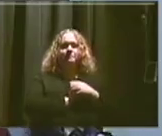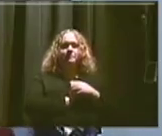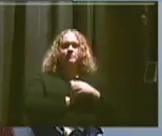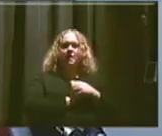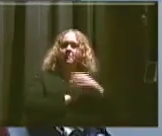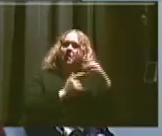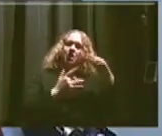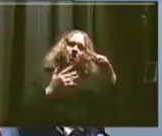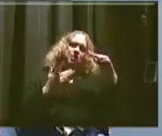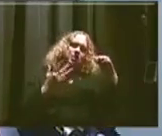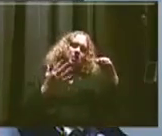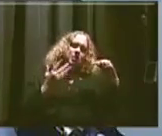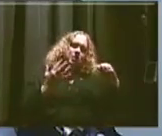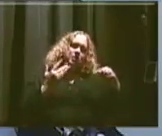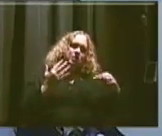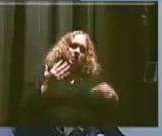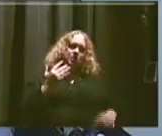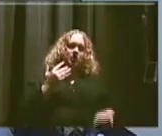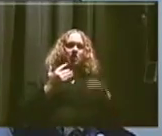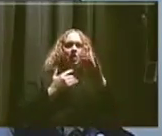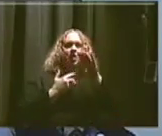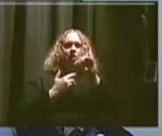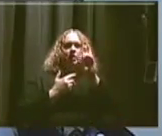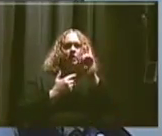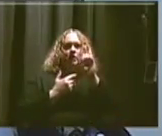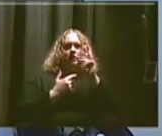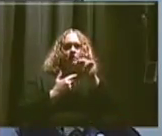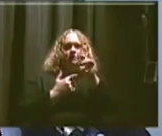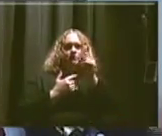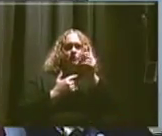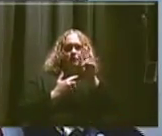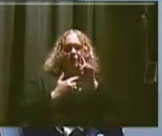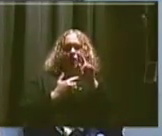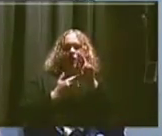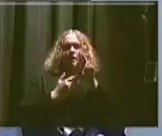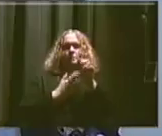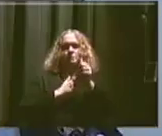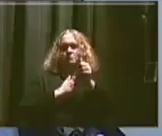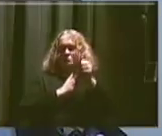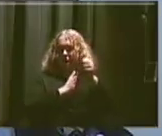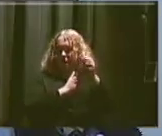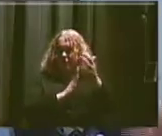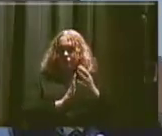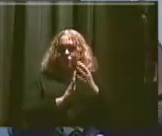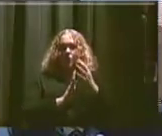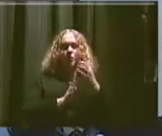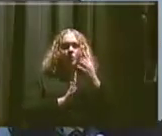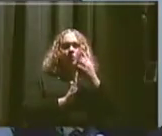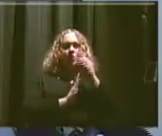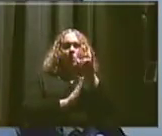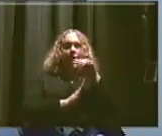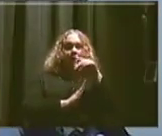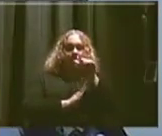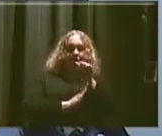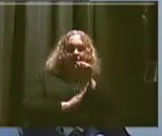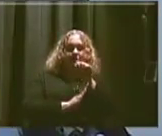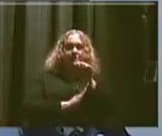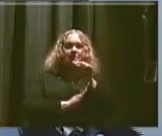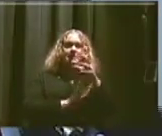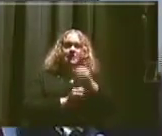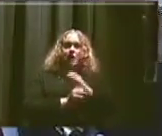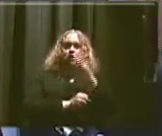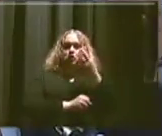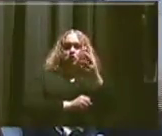I mean, the list could go on and on. He is our concertmaster for Y-Pass Philharmonic. He's a National Merit finalist. He's been awarded 2 Silver